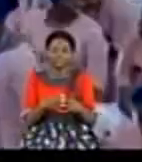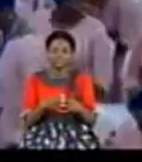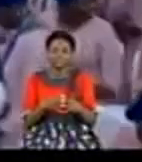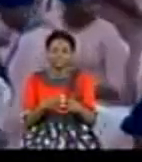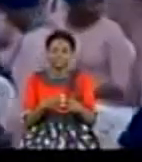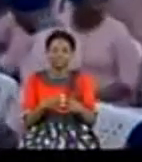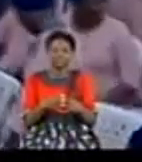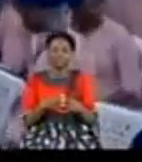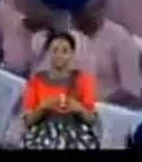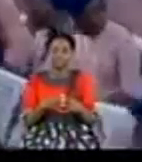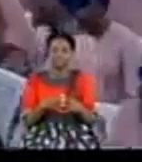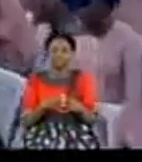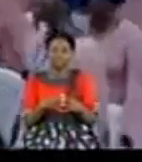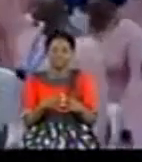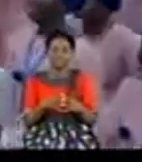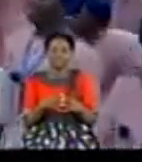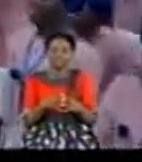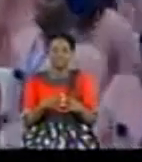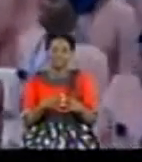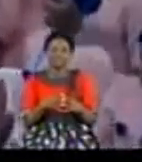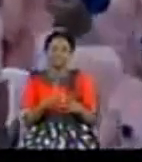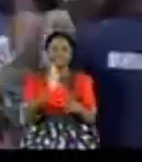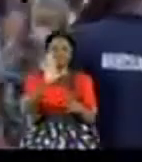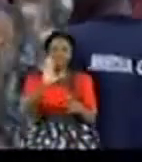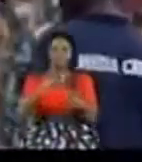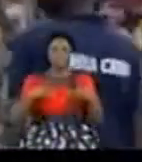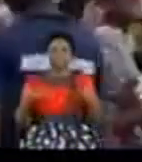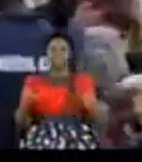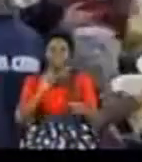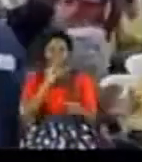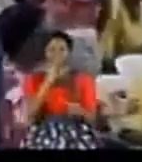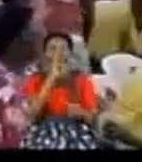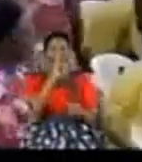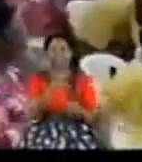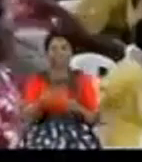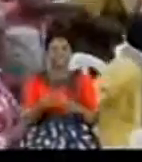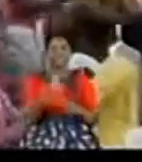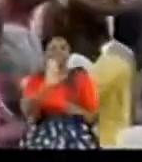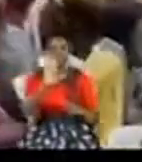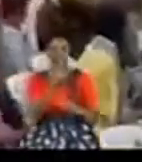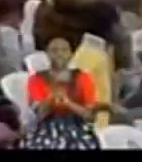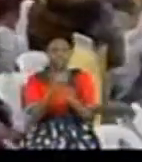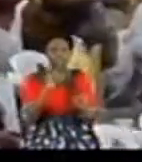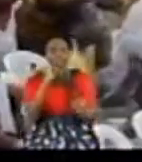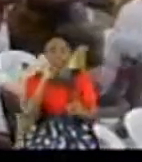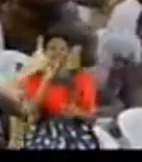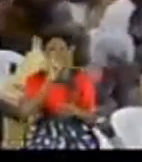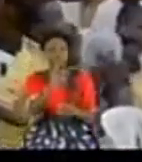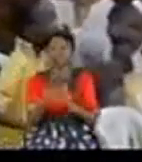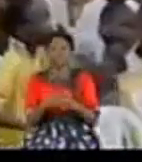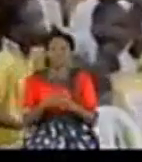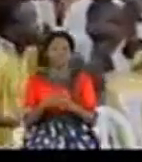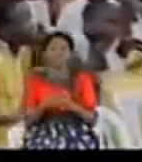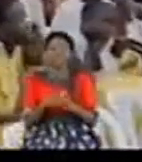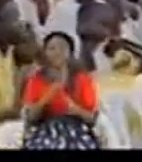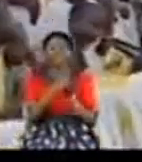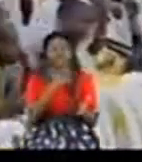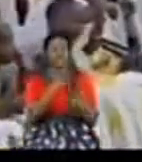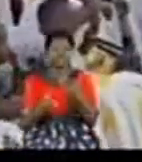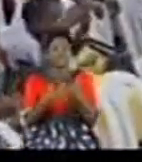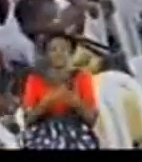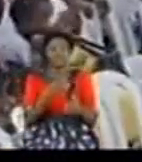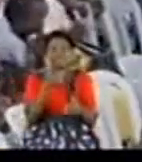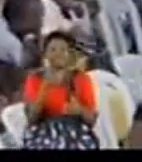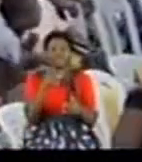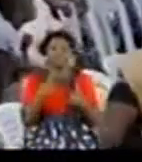am amen your healing is your amen your salvation is your amen and whatever you might come here with the